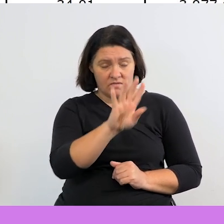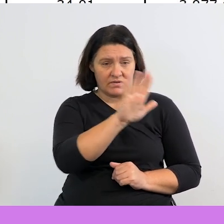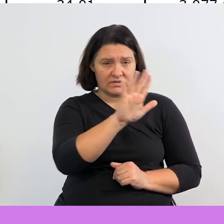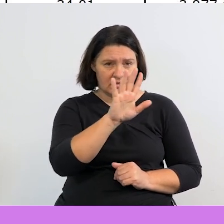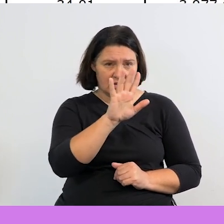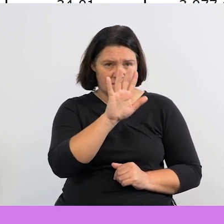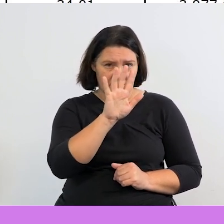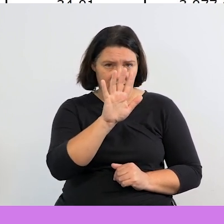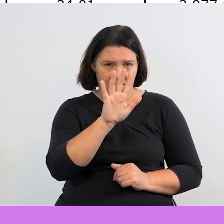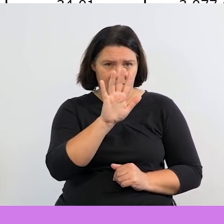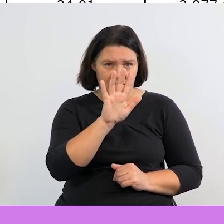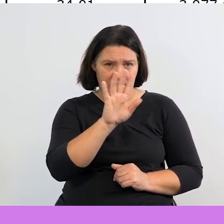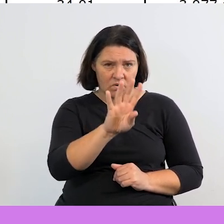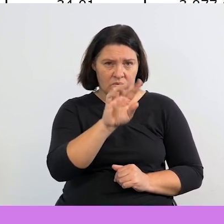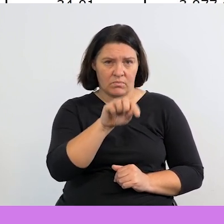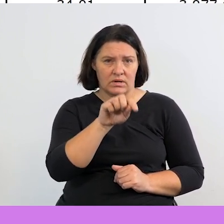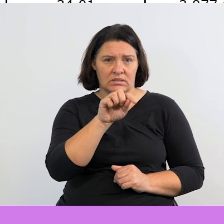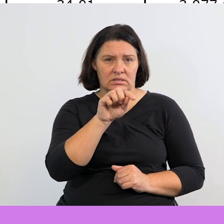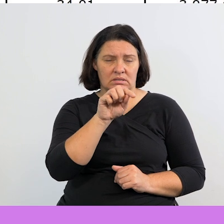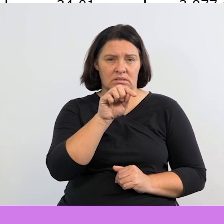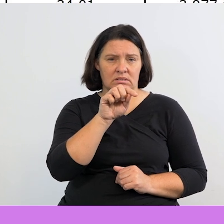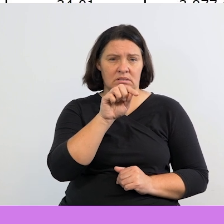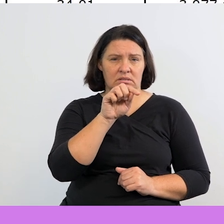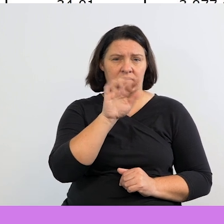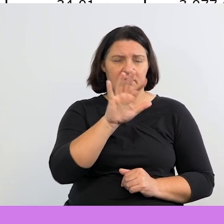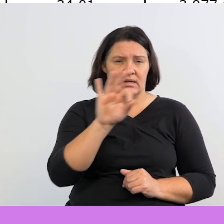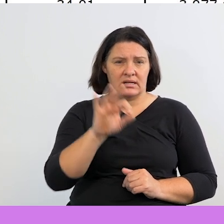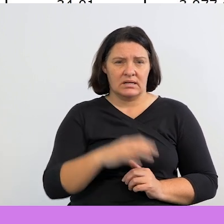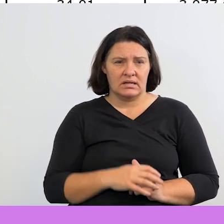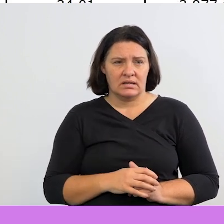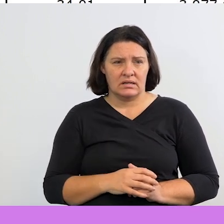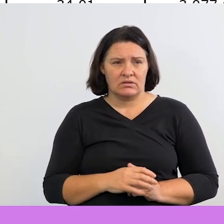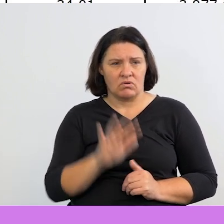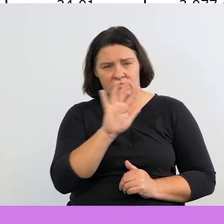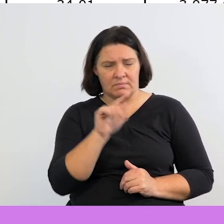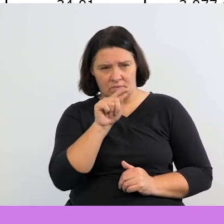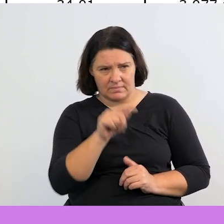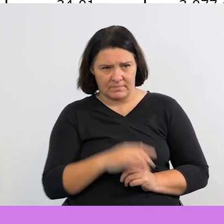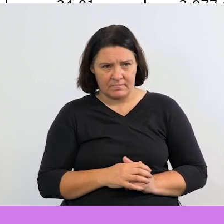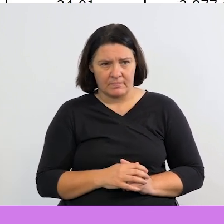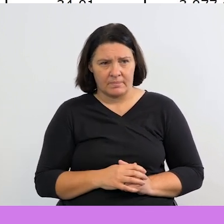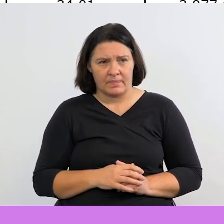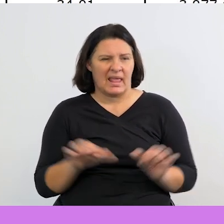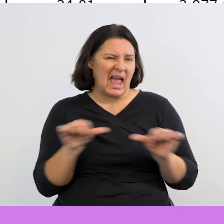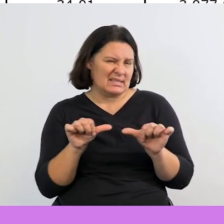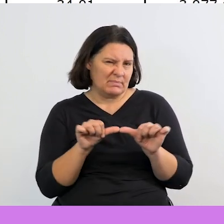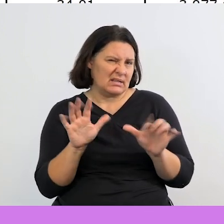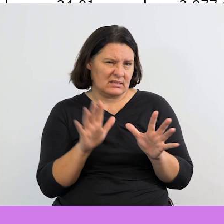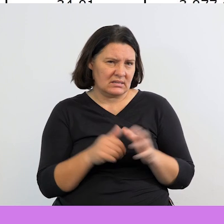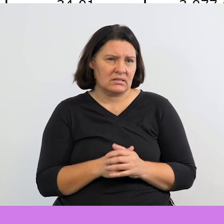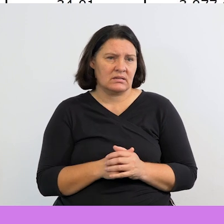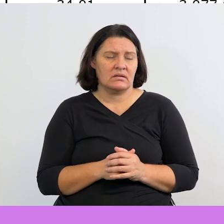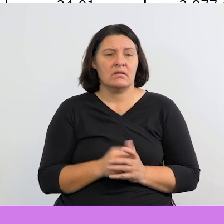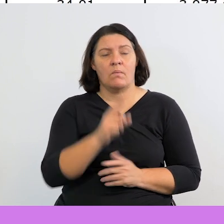53, 54, 55. Can we agree it will be somewhere there? Okay, I'm estimating more or